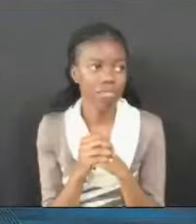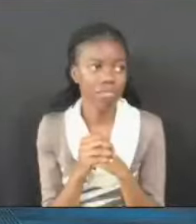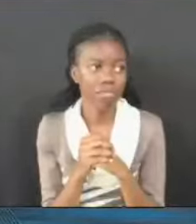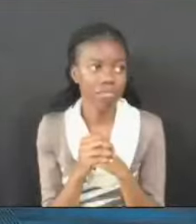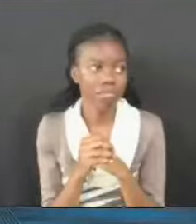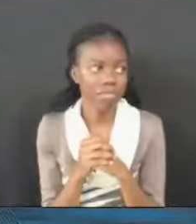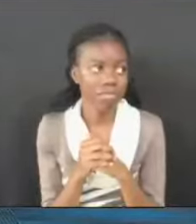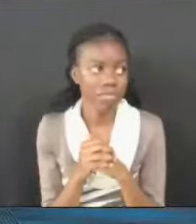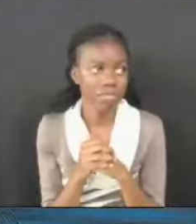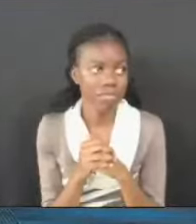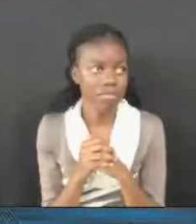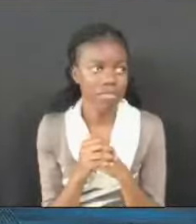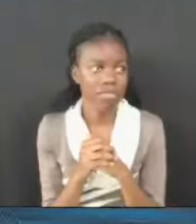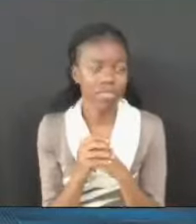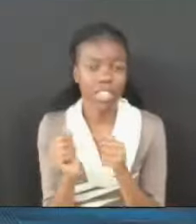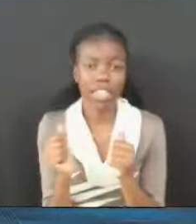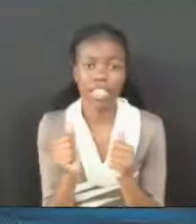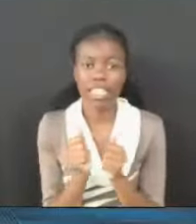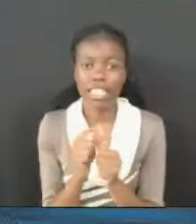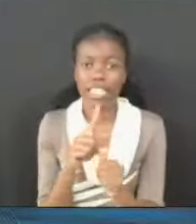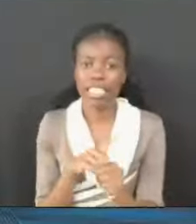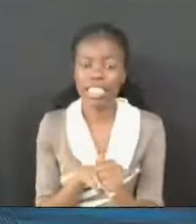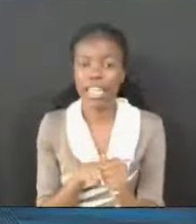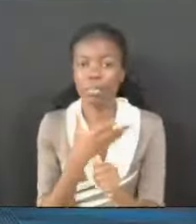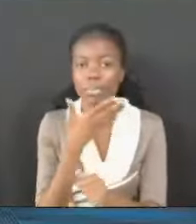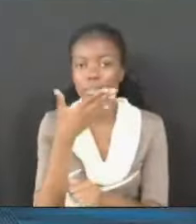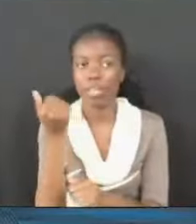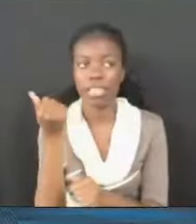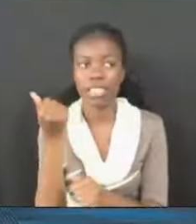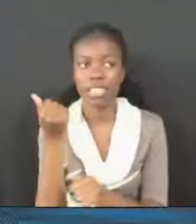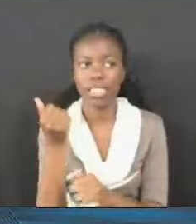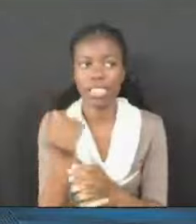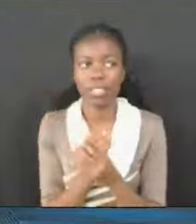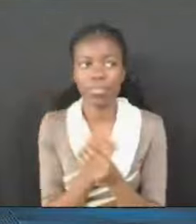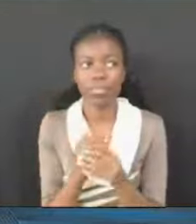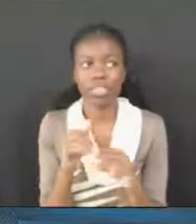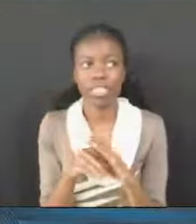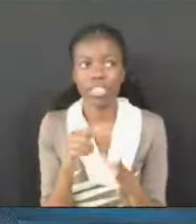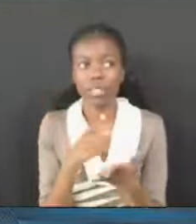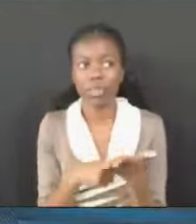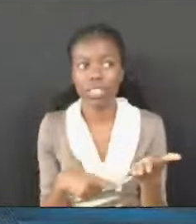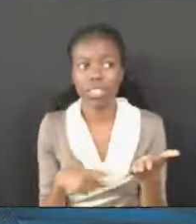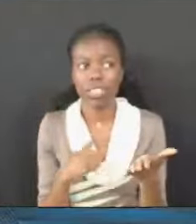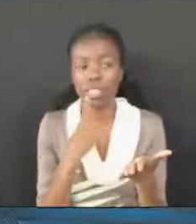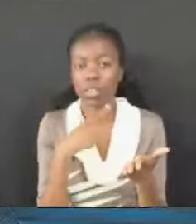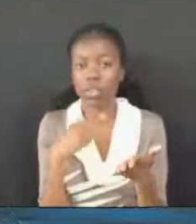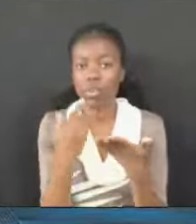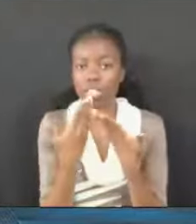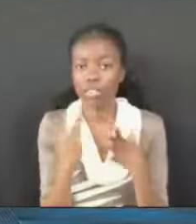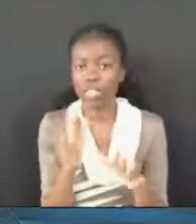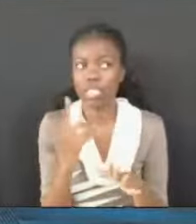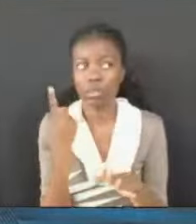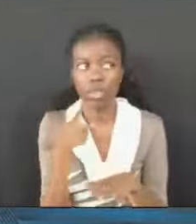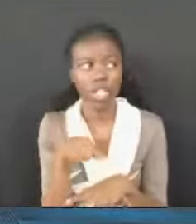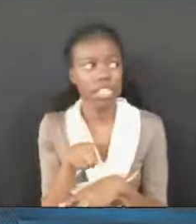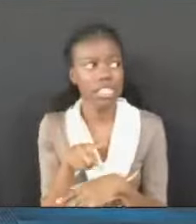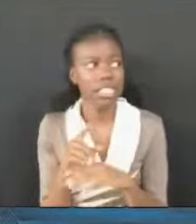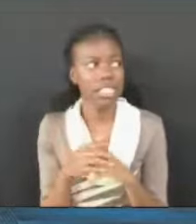Okay, 10 times better in what? Who will finish for us that one? Yes, yes,